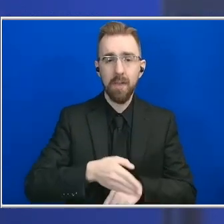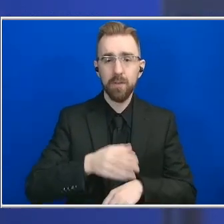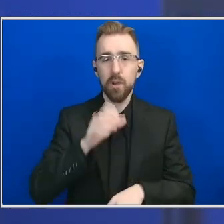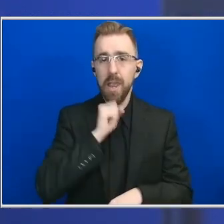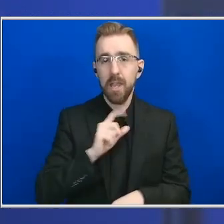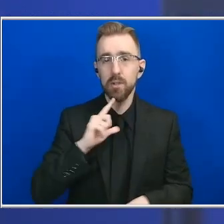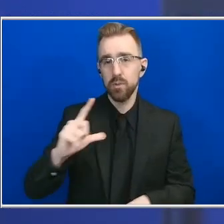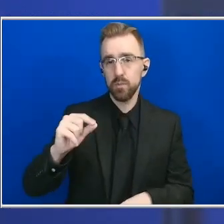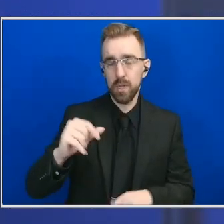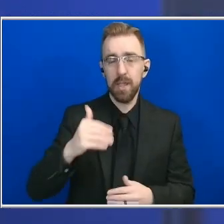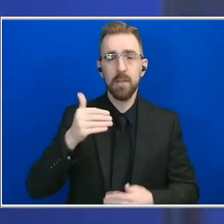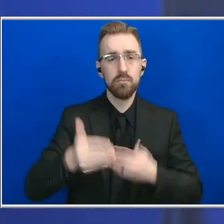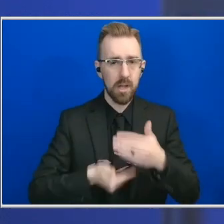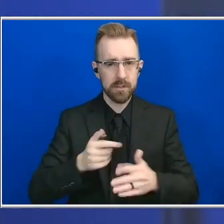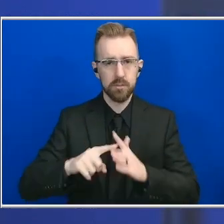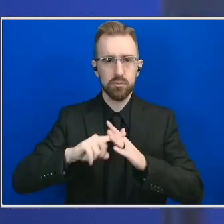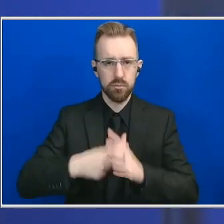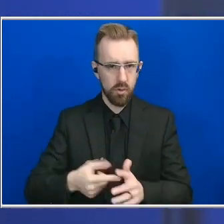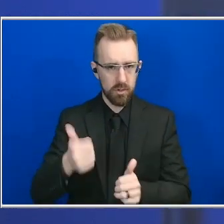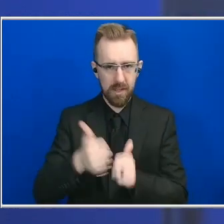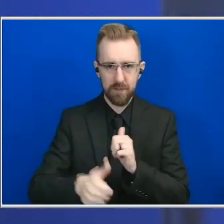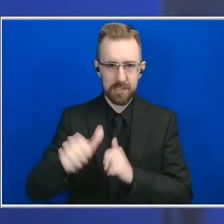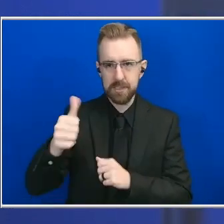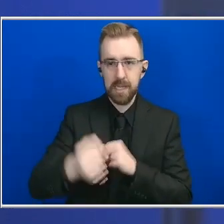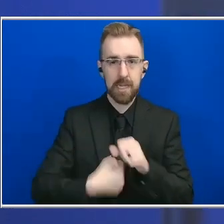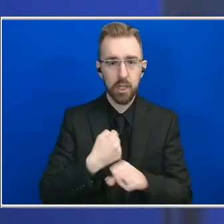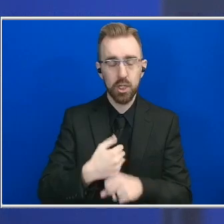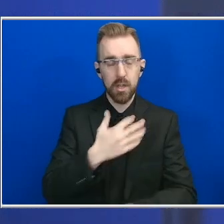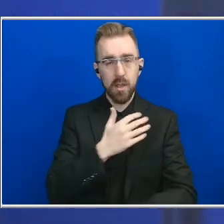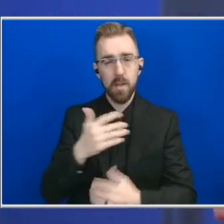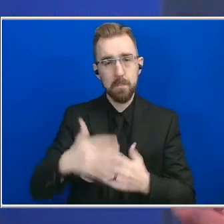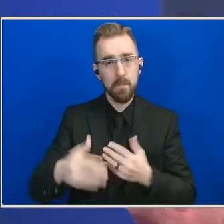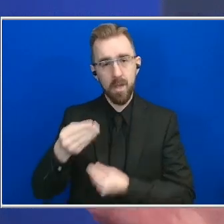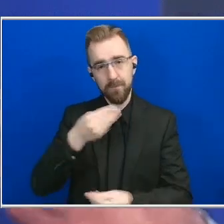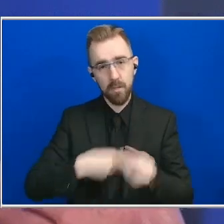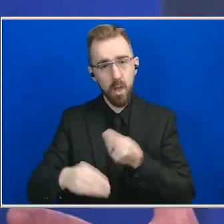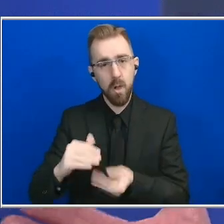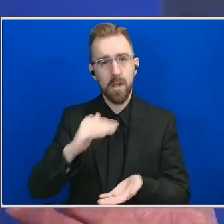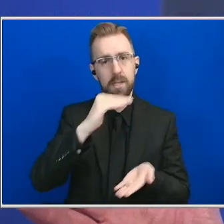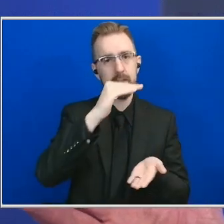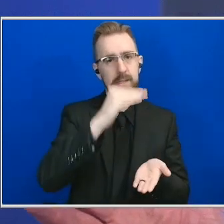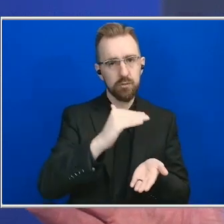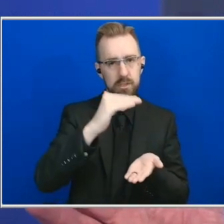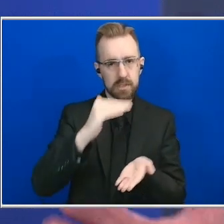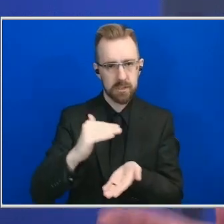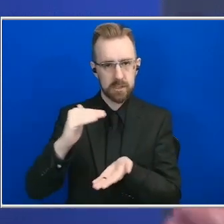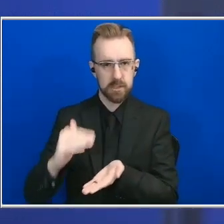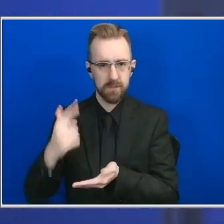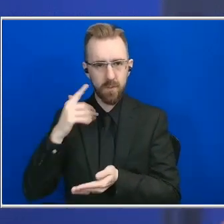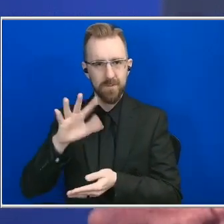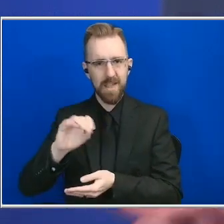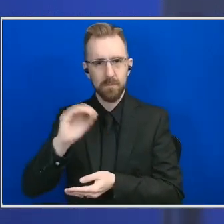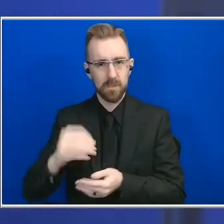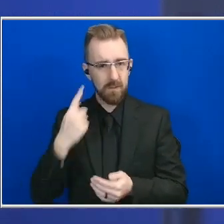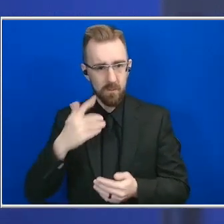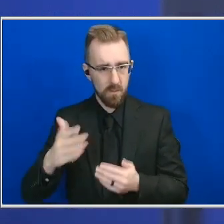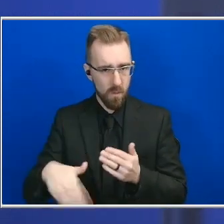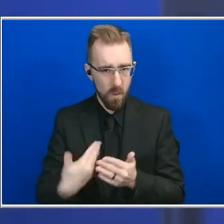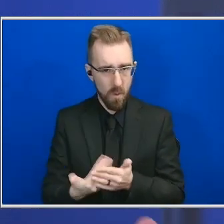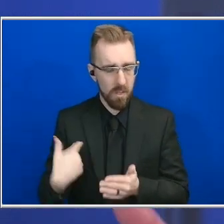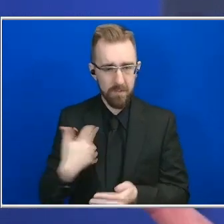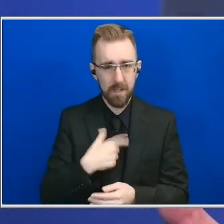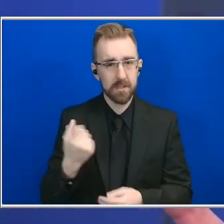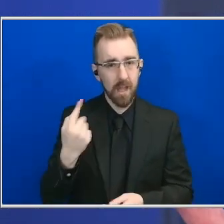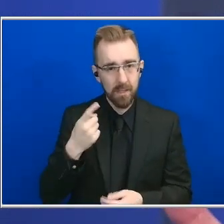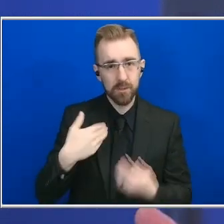begins. Every 10 years, your blood flow to the brain decreases by 5% for almost all of us. Unless you have other diseases